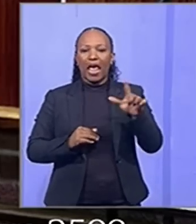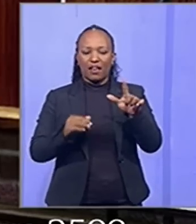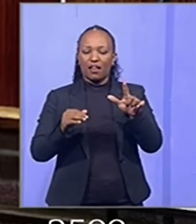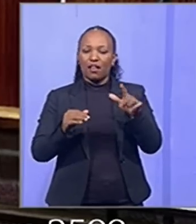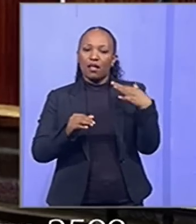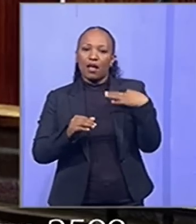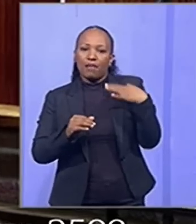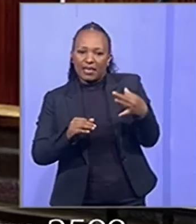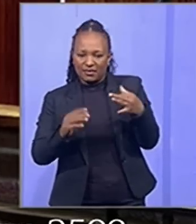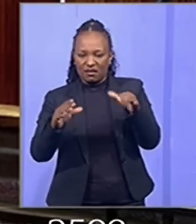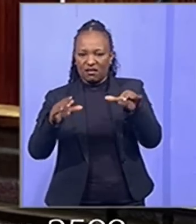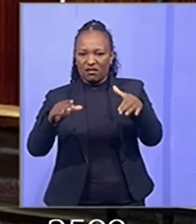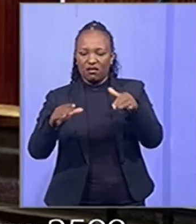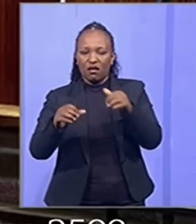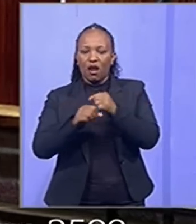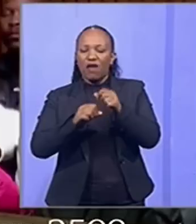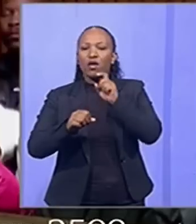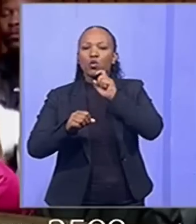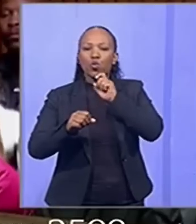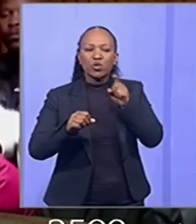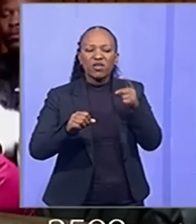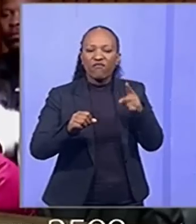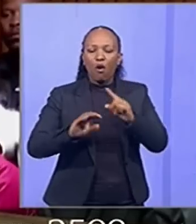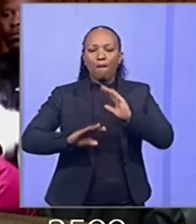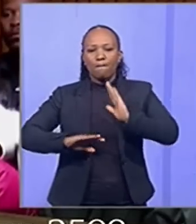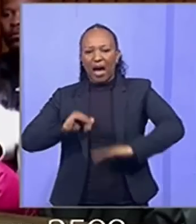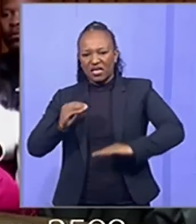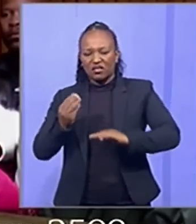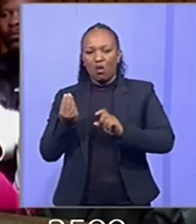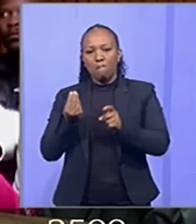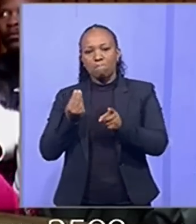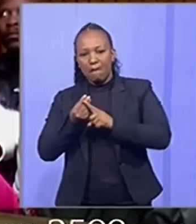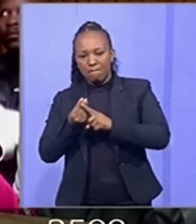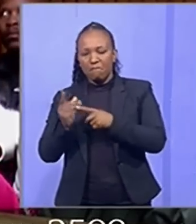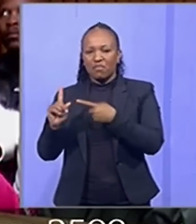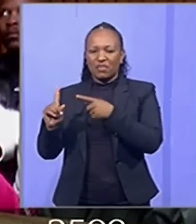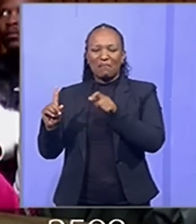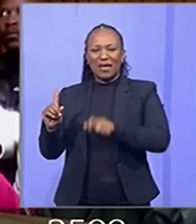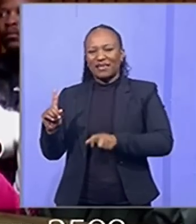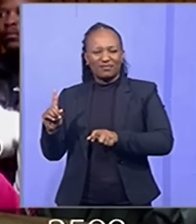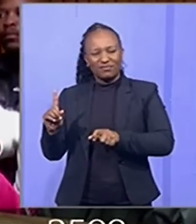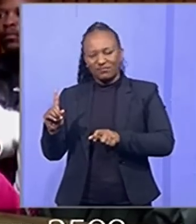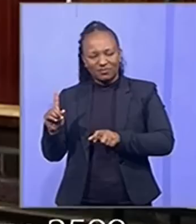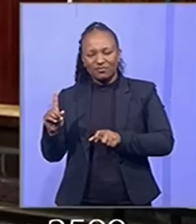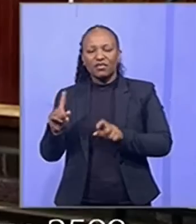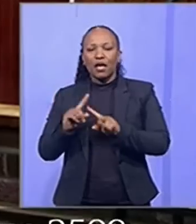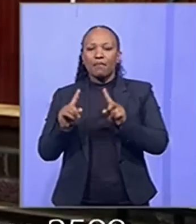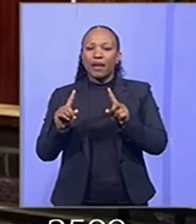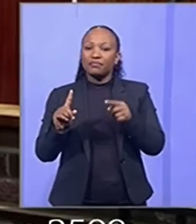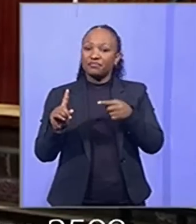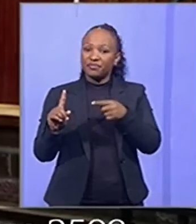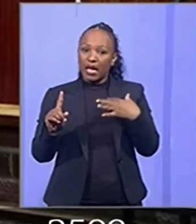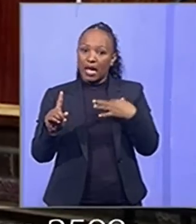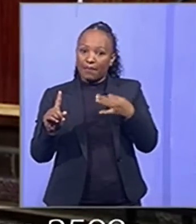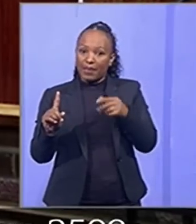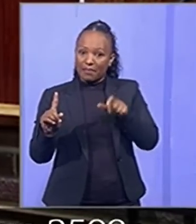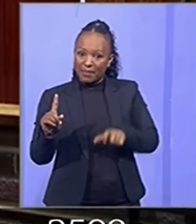been utilized to punish the applicant, but the onus rests with the applicant